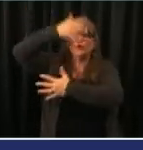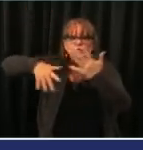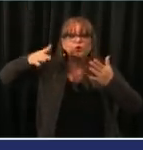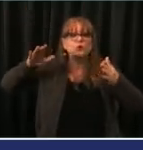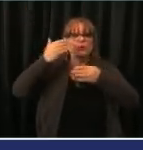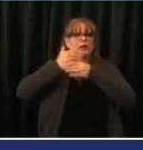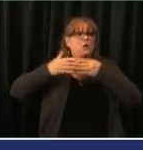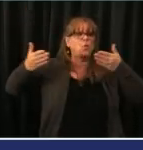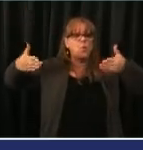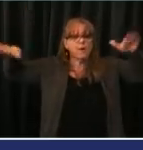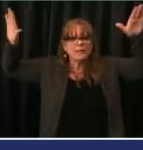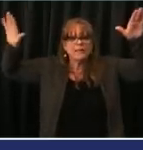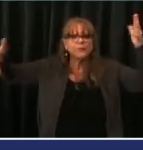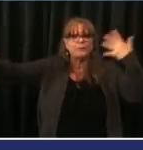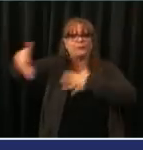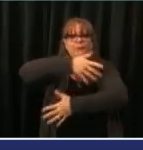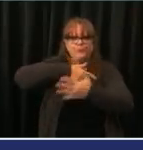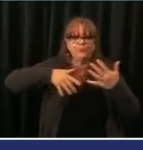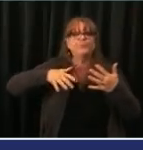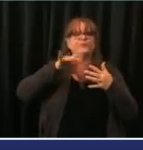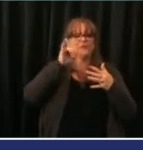protection, vaccination.